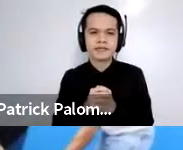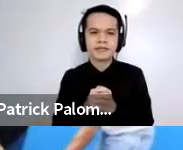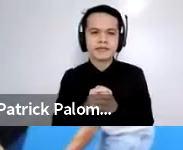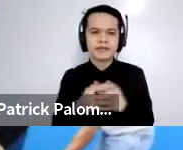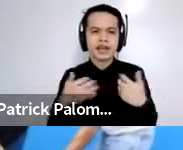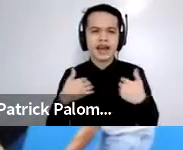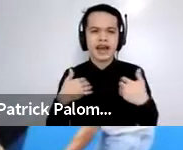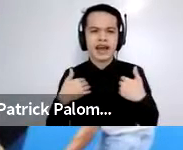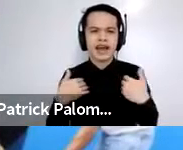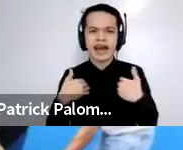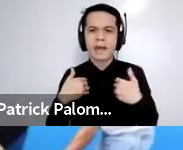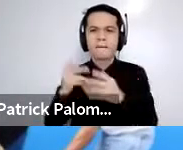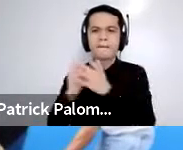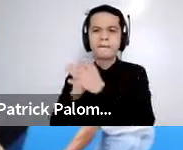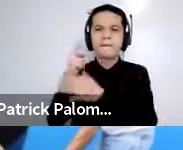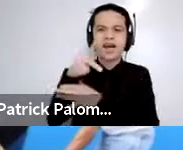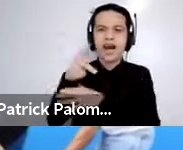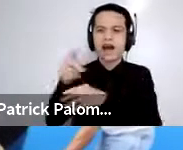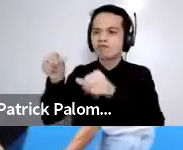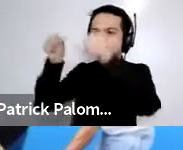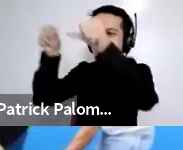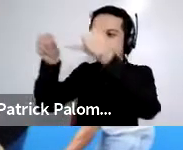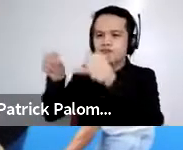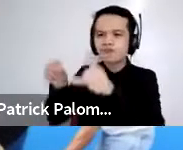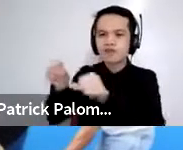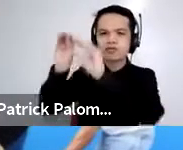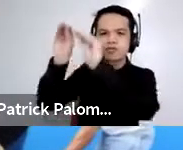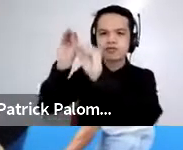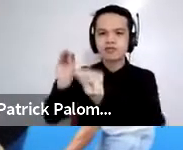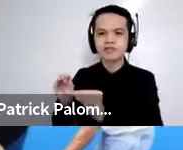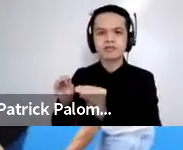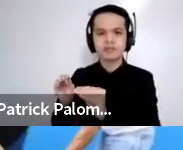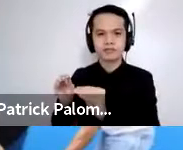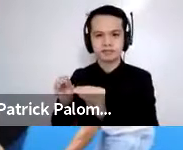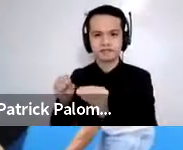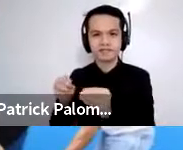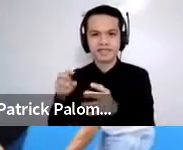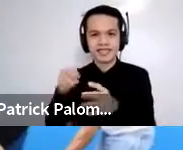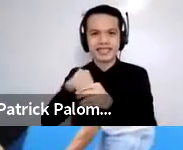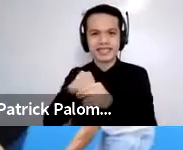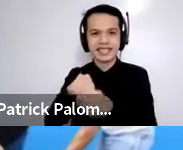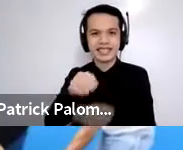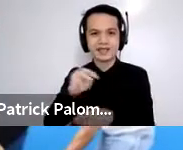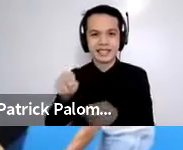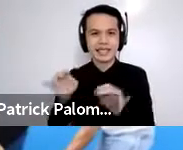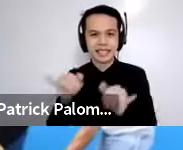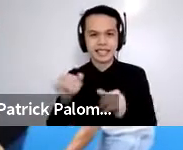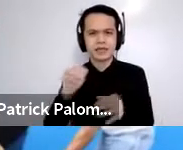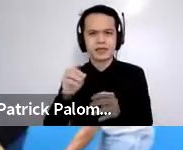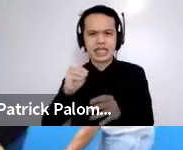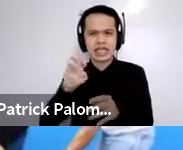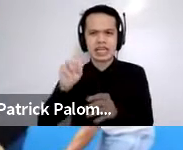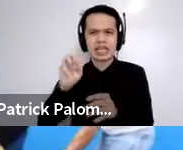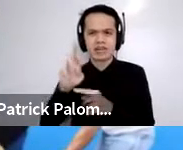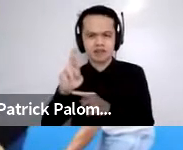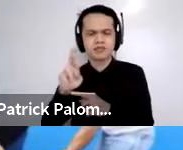Bay. This is also with DNR, and we're also helping them to make sure that water that will flow